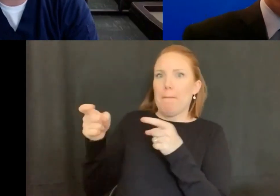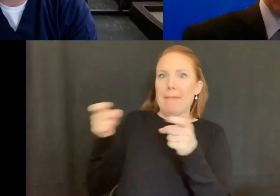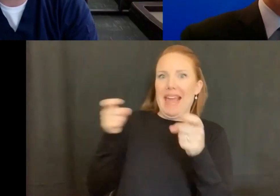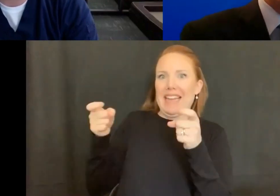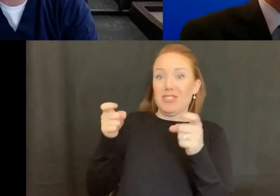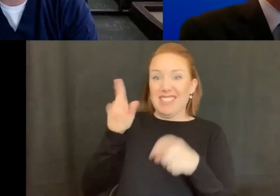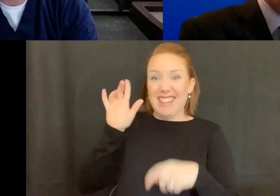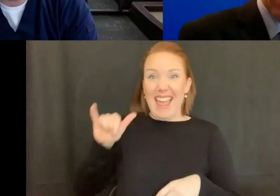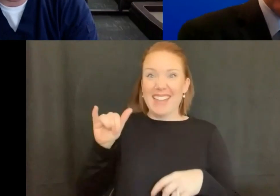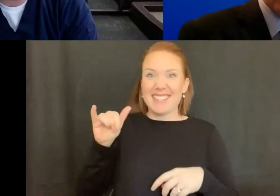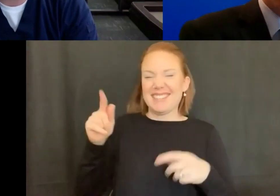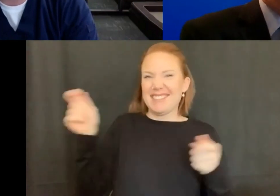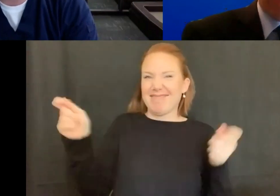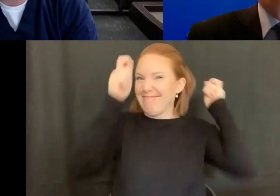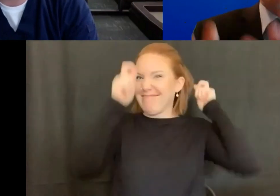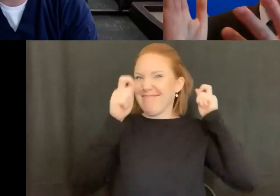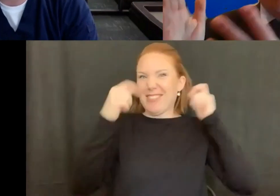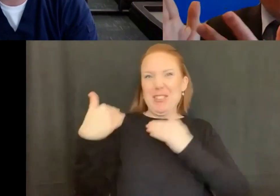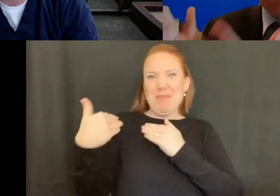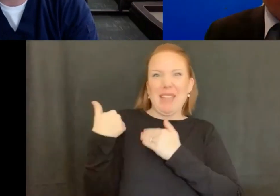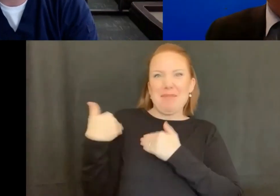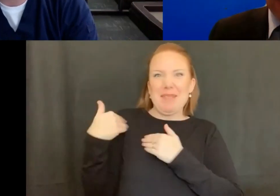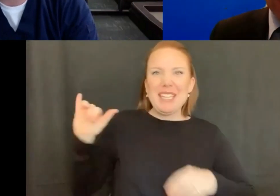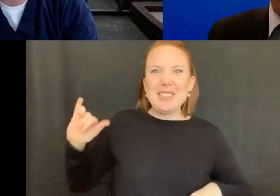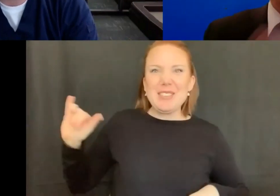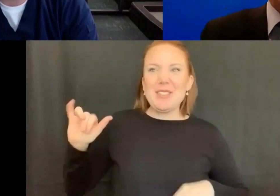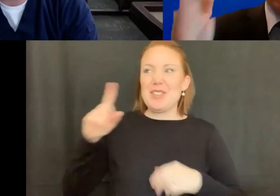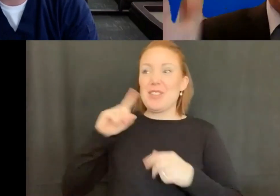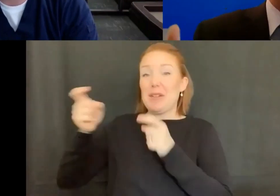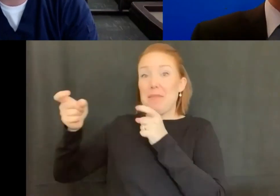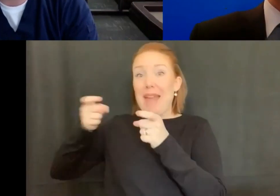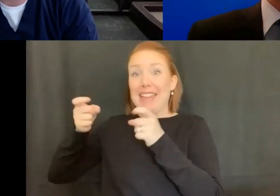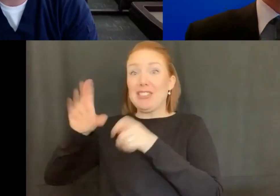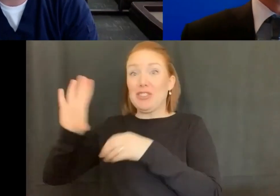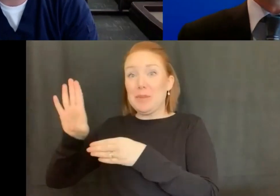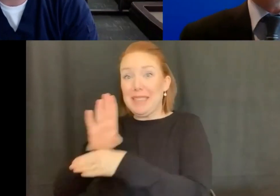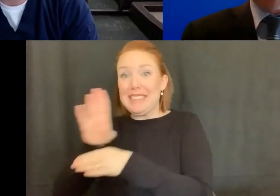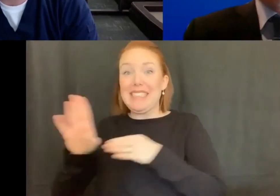hat too, of like managing a business while you're treating patients.